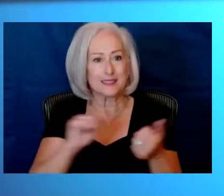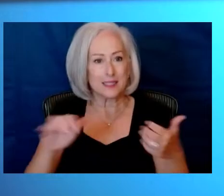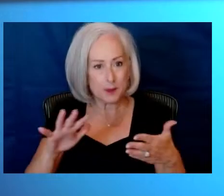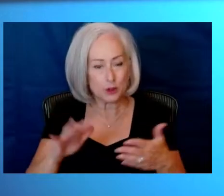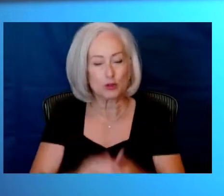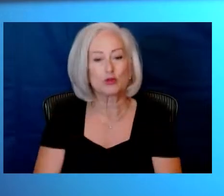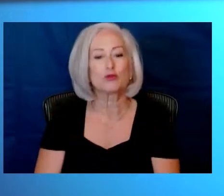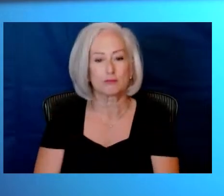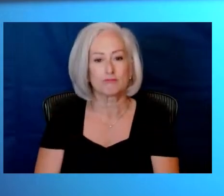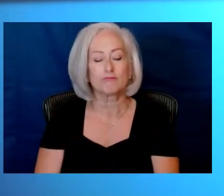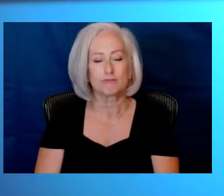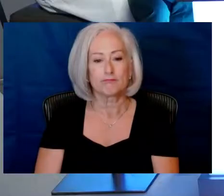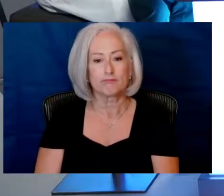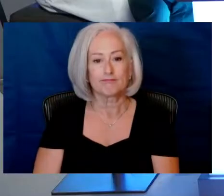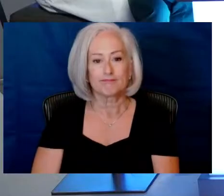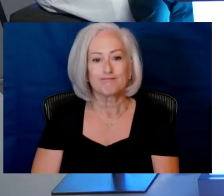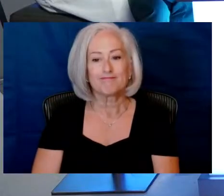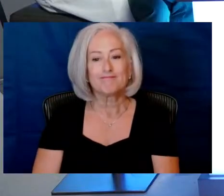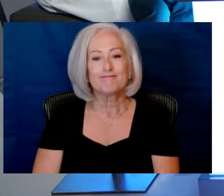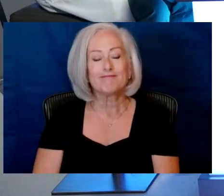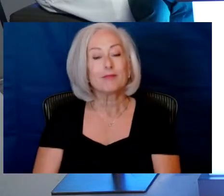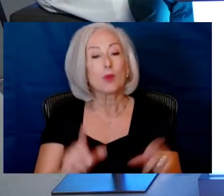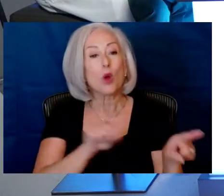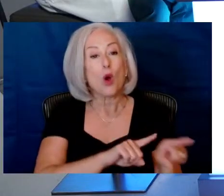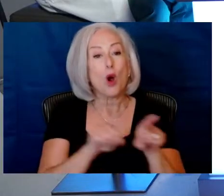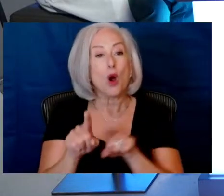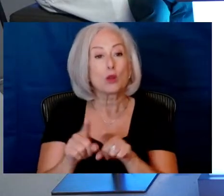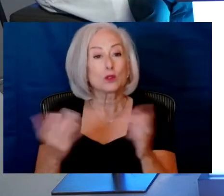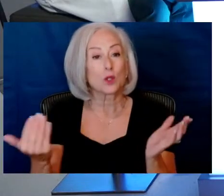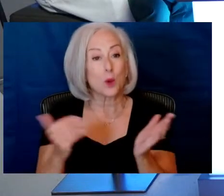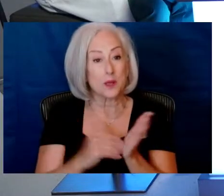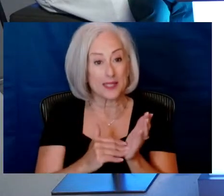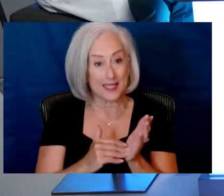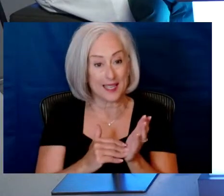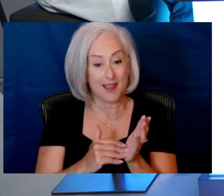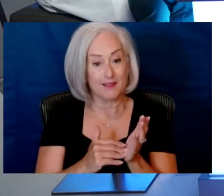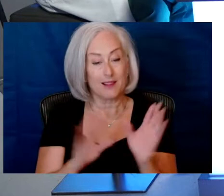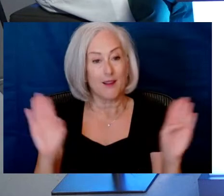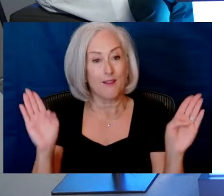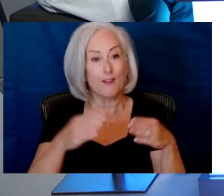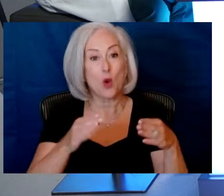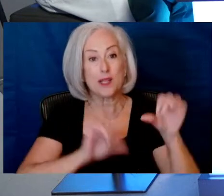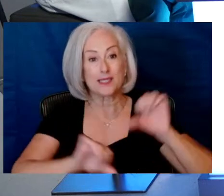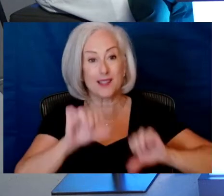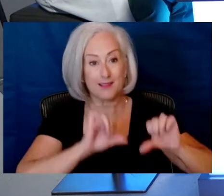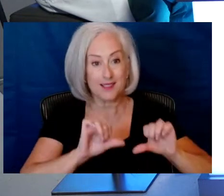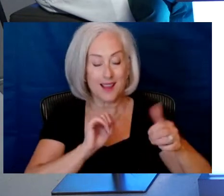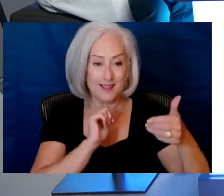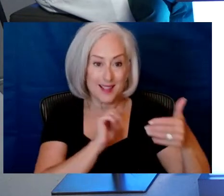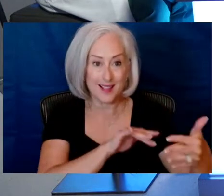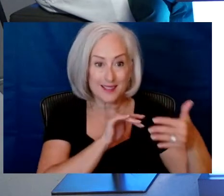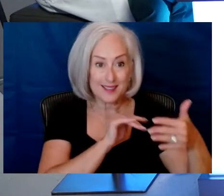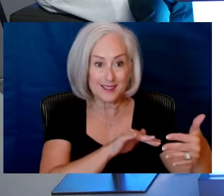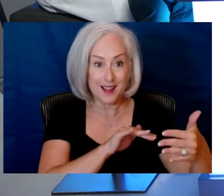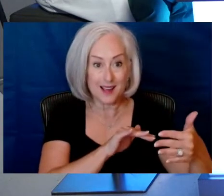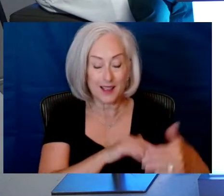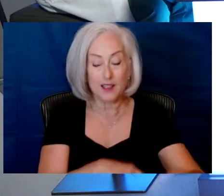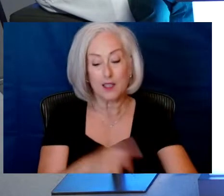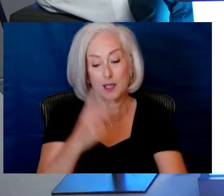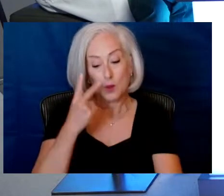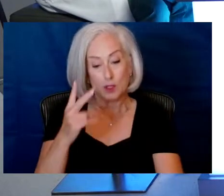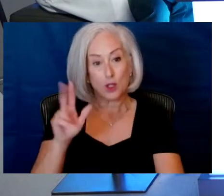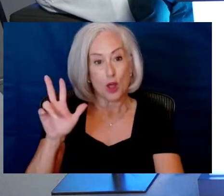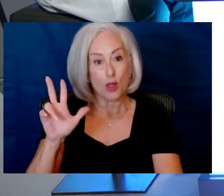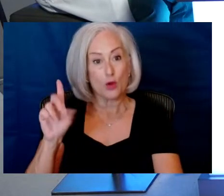Yeah. All right. So also, now again, getting into the science in this study, this study looked at